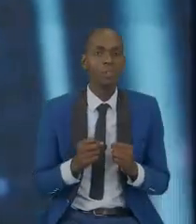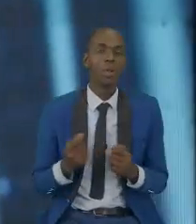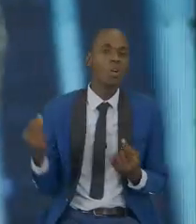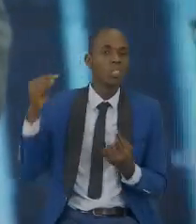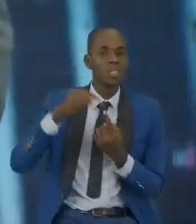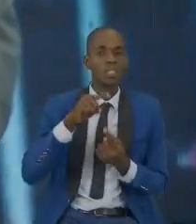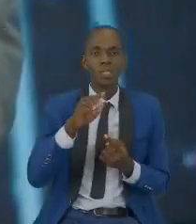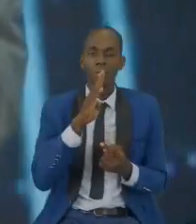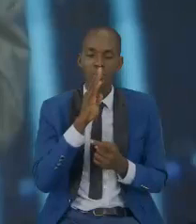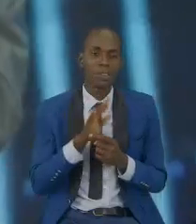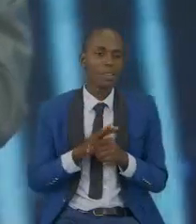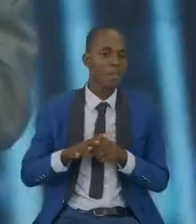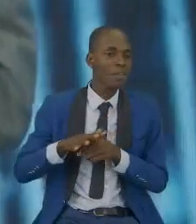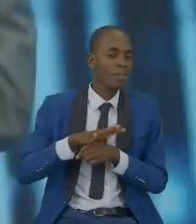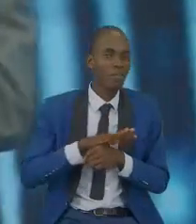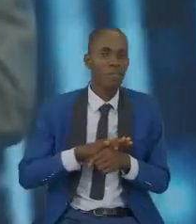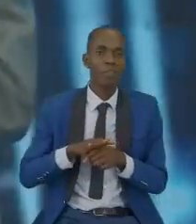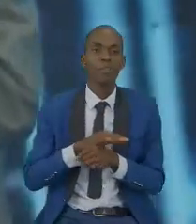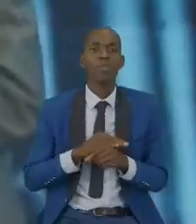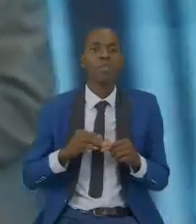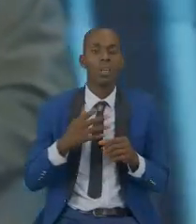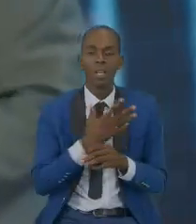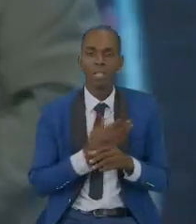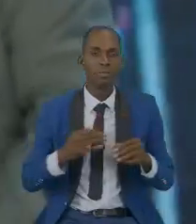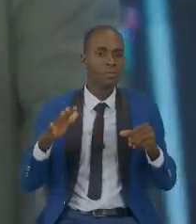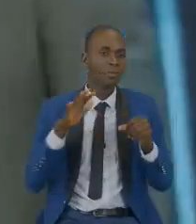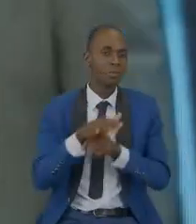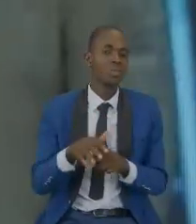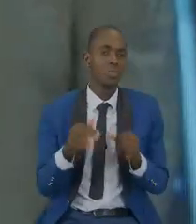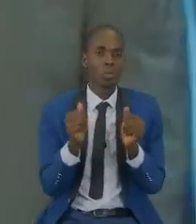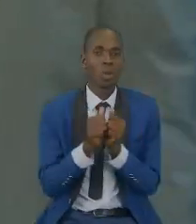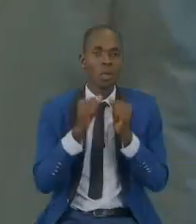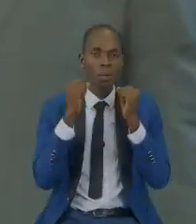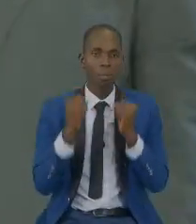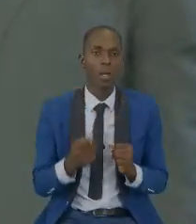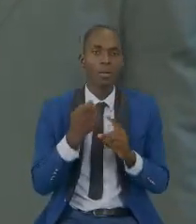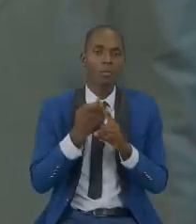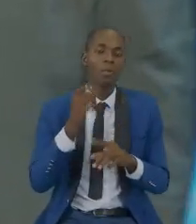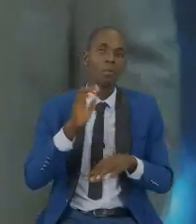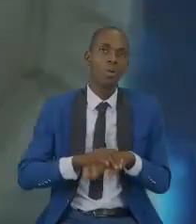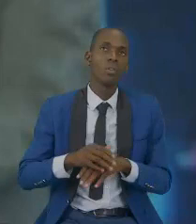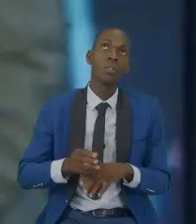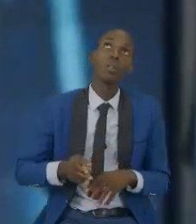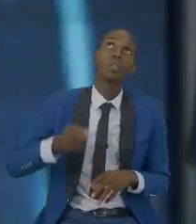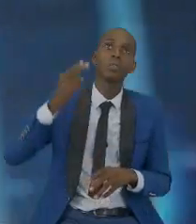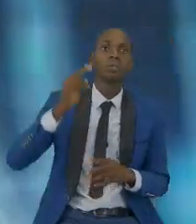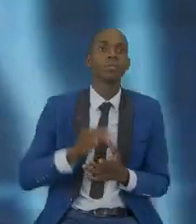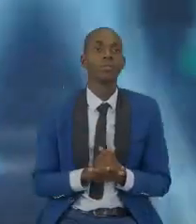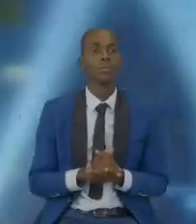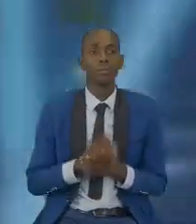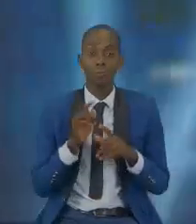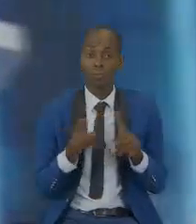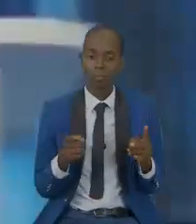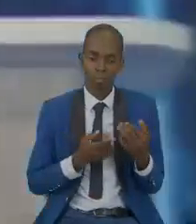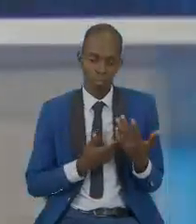until ye be overwhelmed, saturated with power from on high. But tarry,